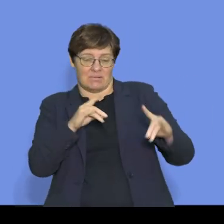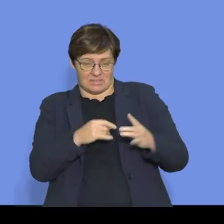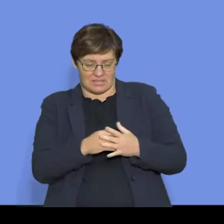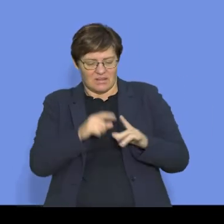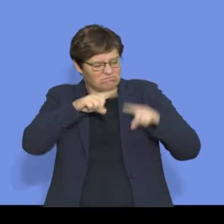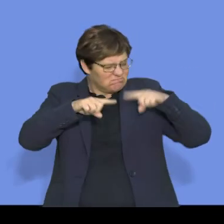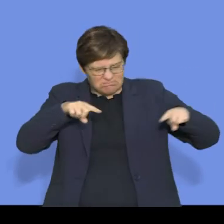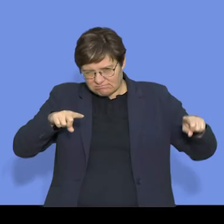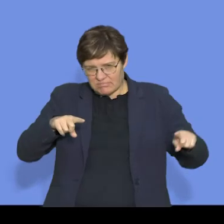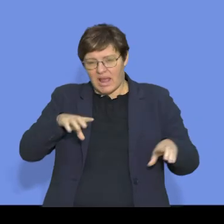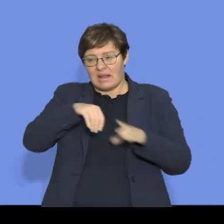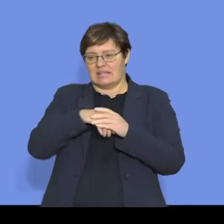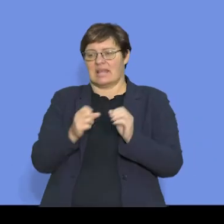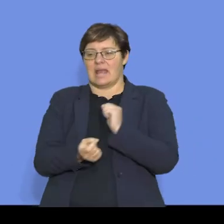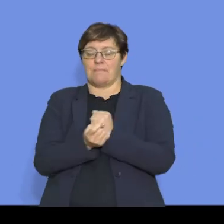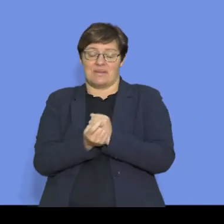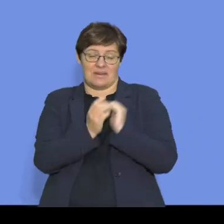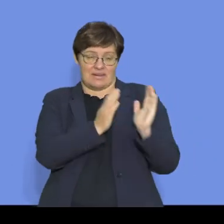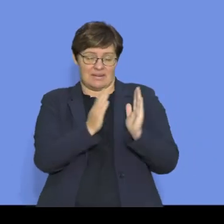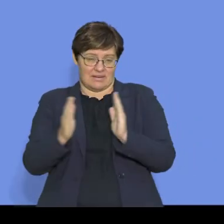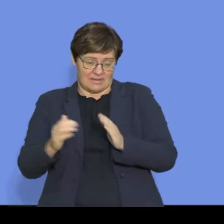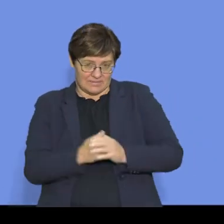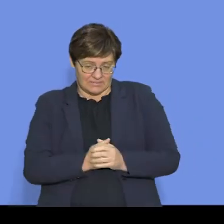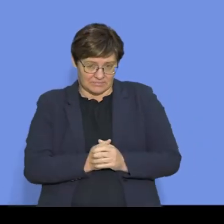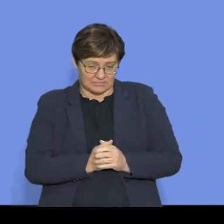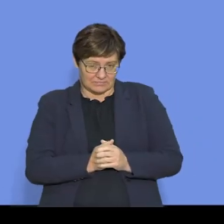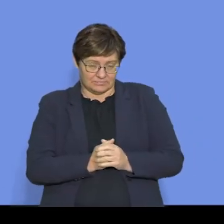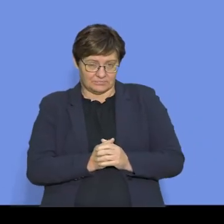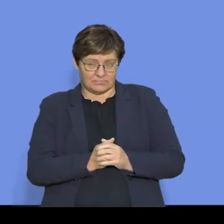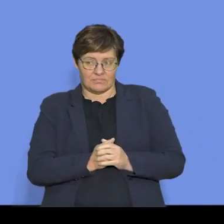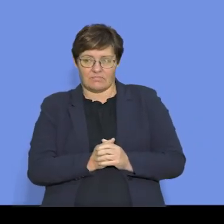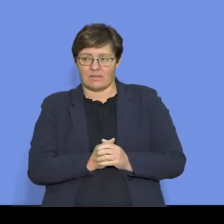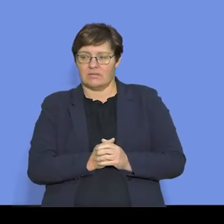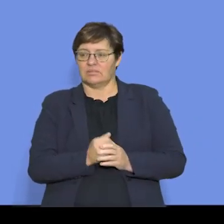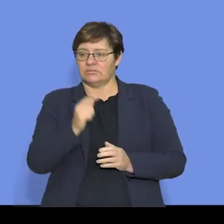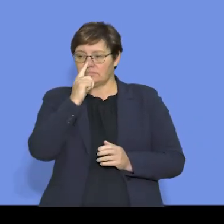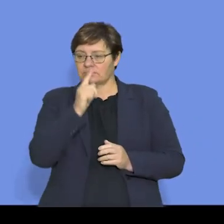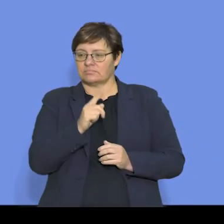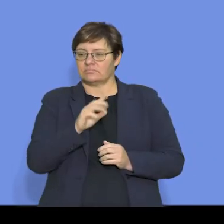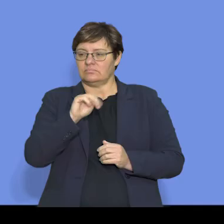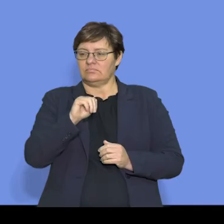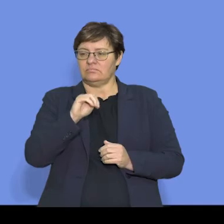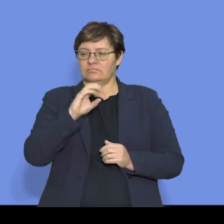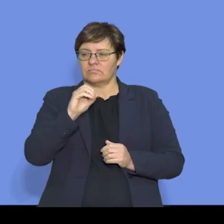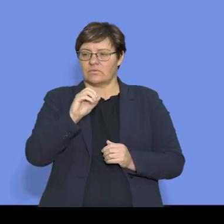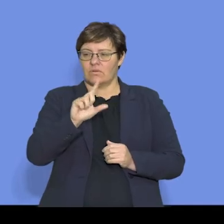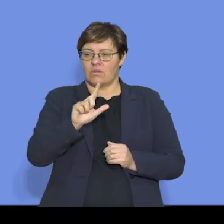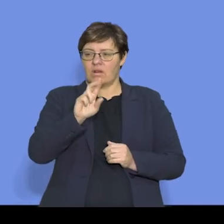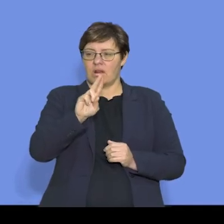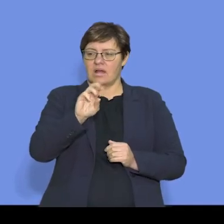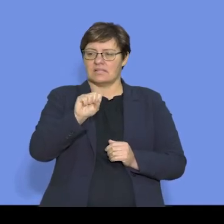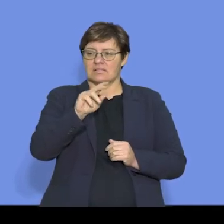many different types of mollusks. And if we have a look, what I've just been outlining is